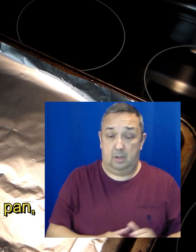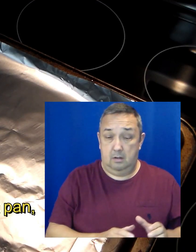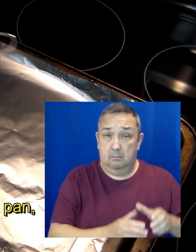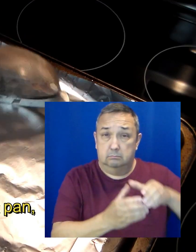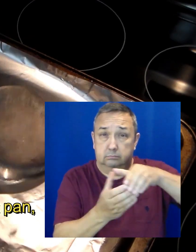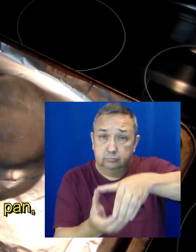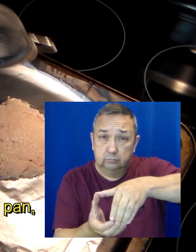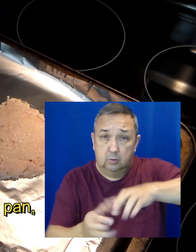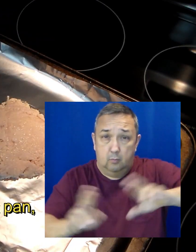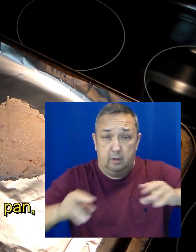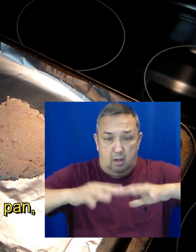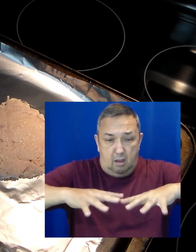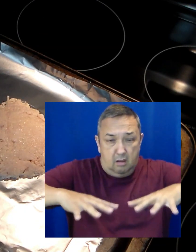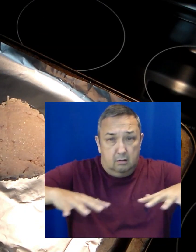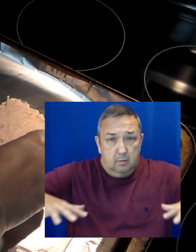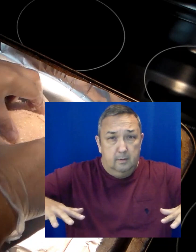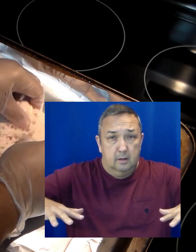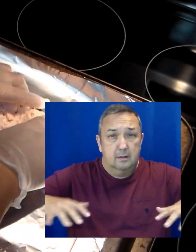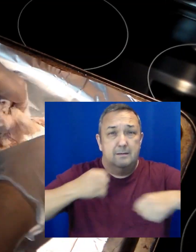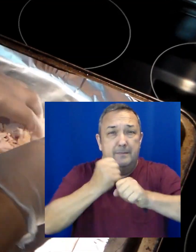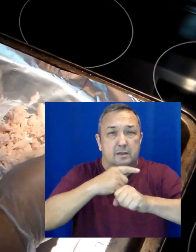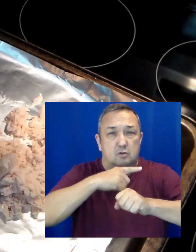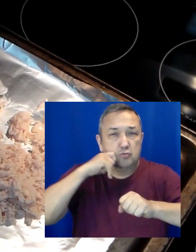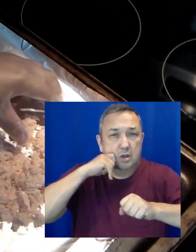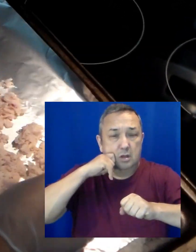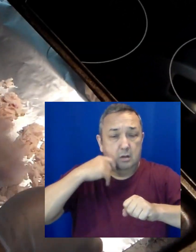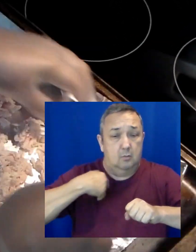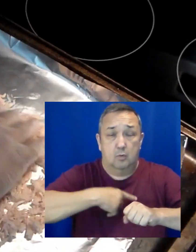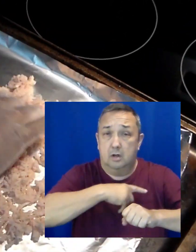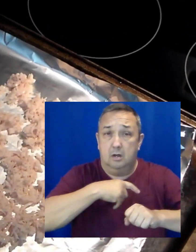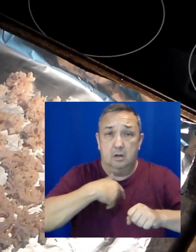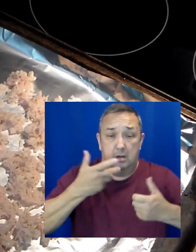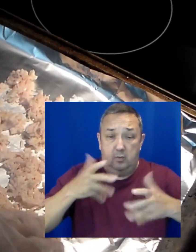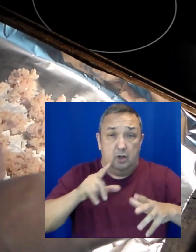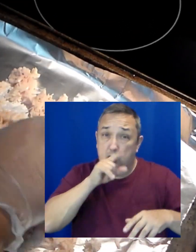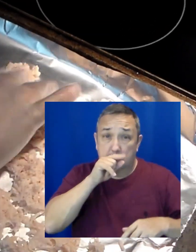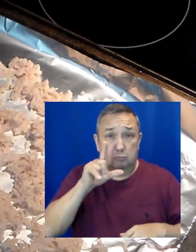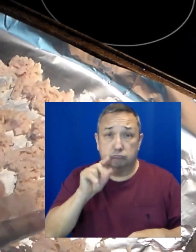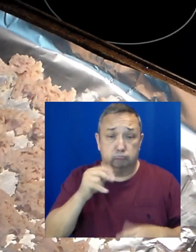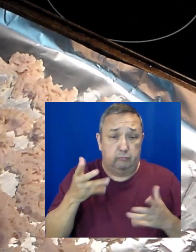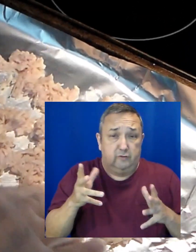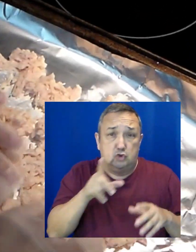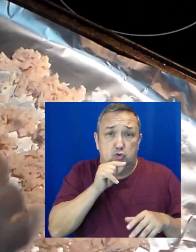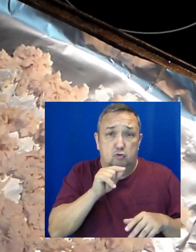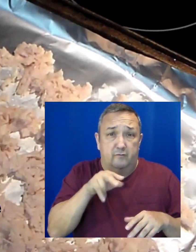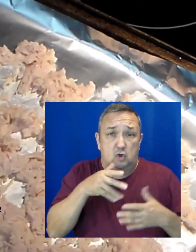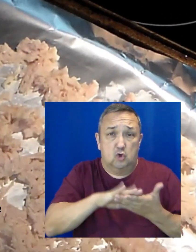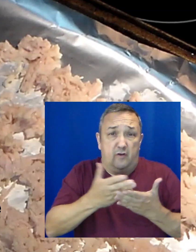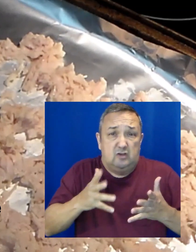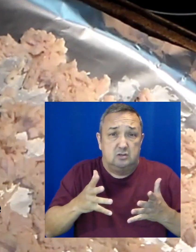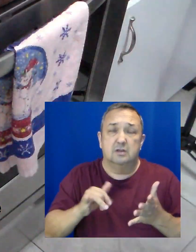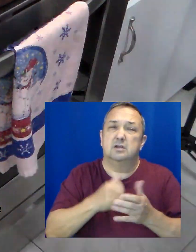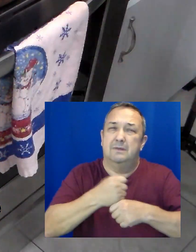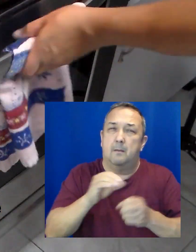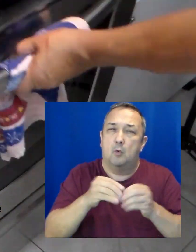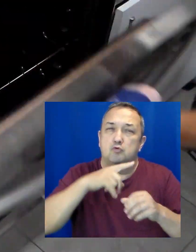Once you drop it onto the sheet pan, you just want to spread it out into a single layer. We're not trying to cook the chicken here, it's already cooked. We're just trying to dry it